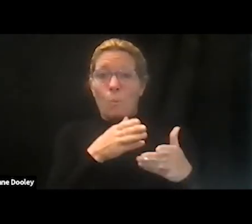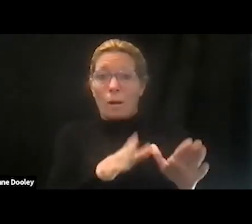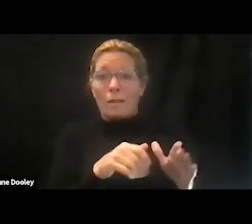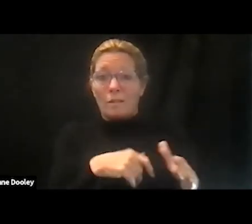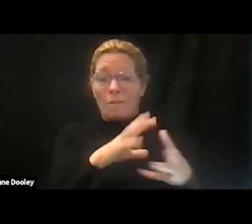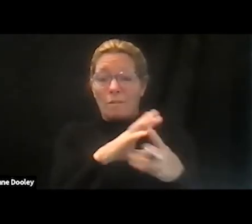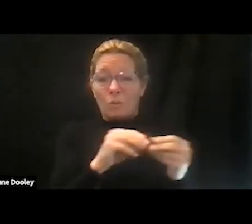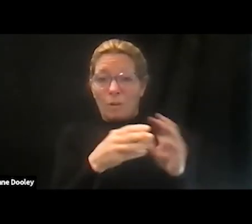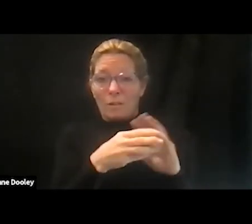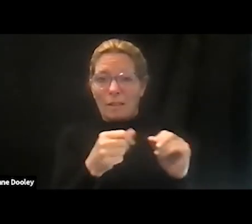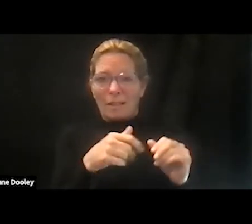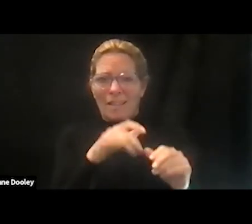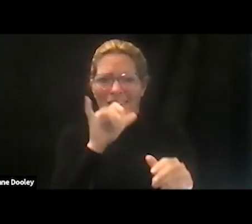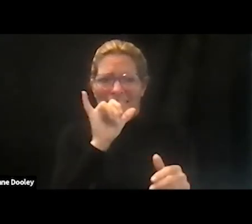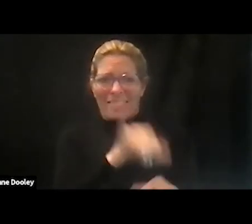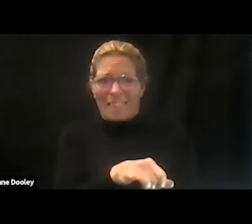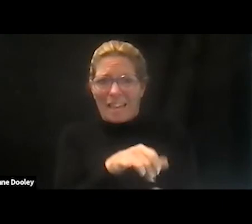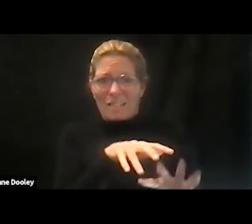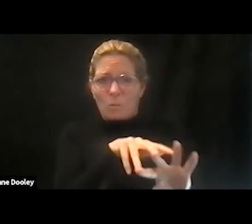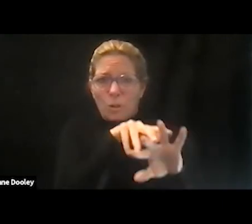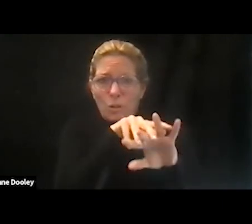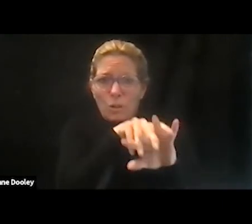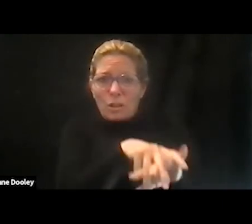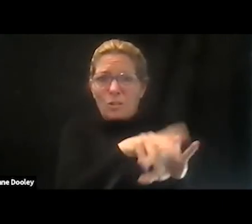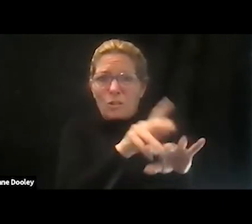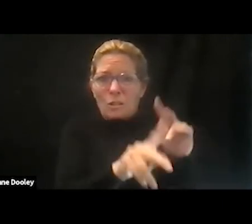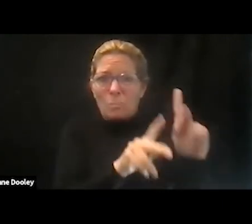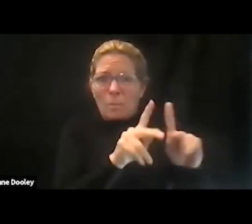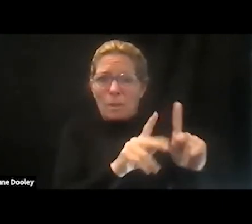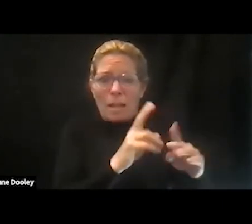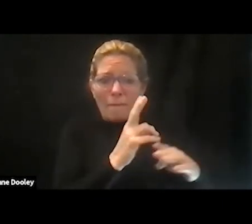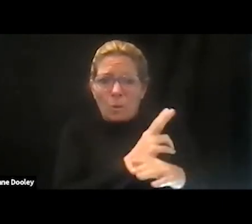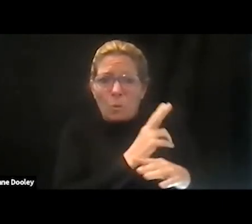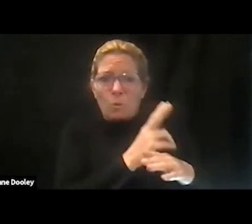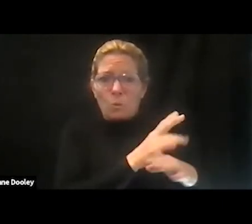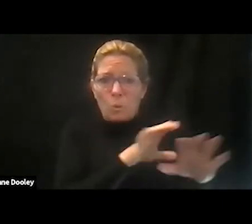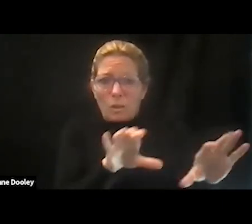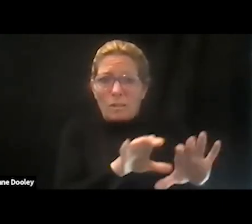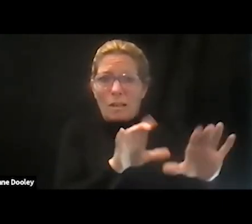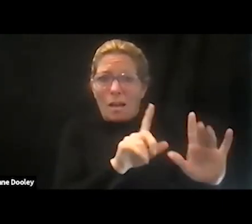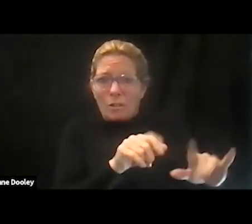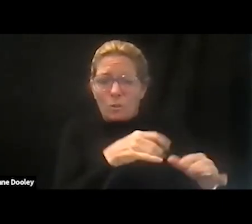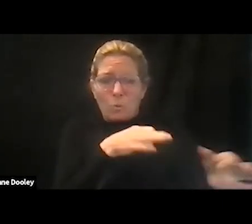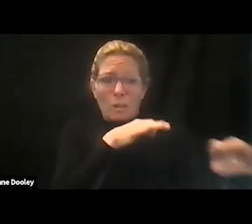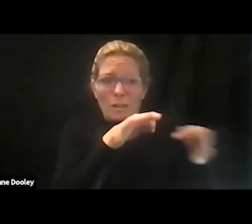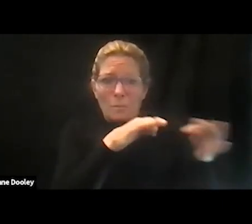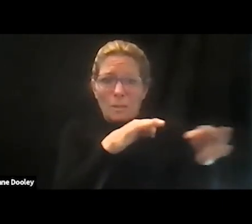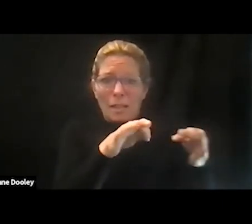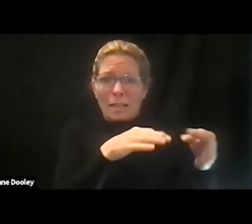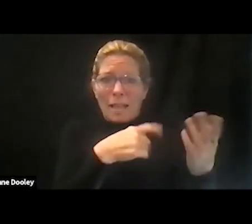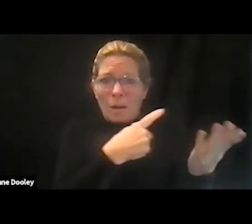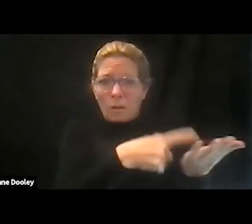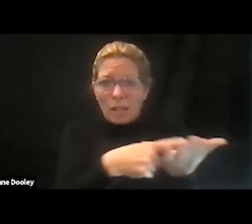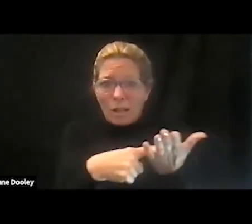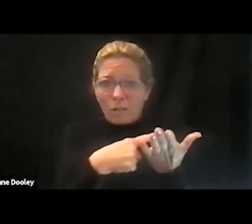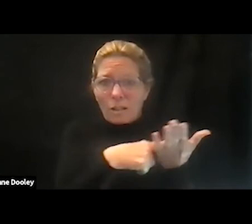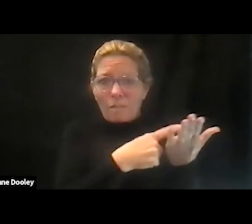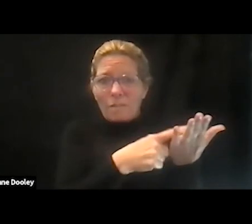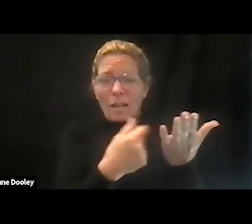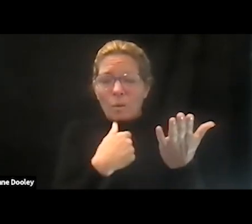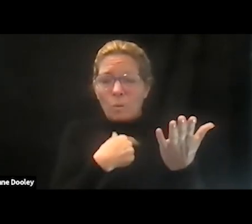things that Indigenous peoples have used or applied to articulate our narratives and our stories